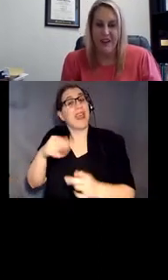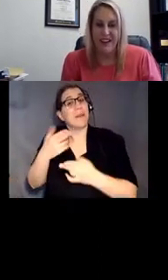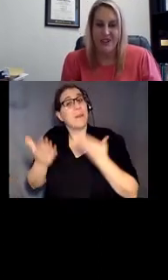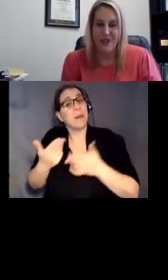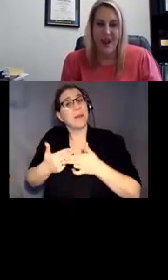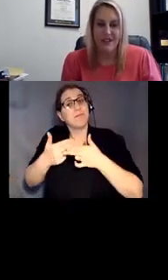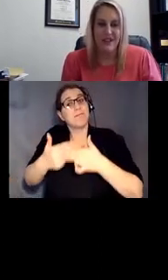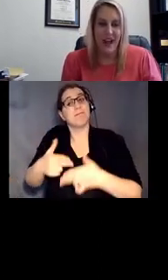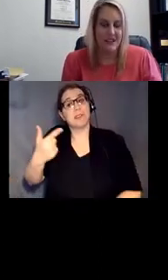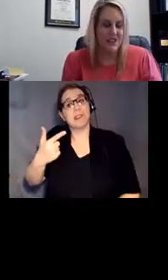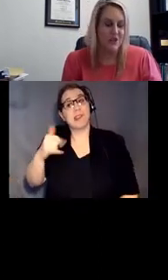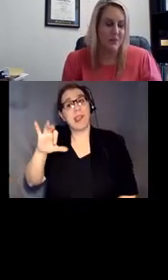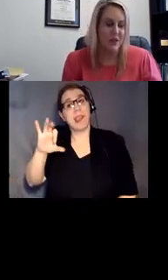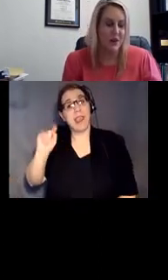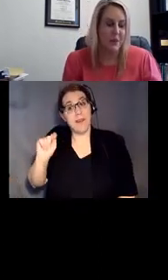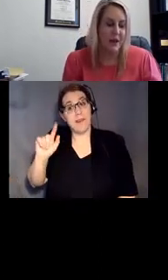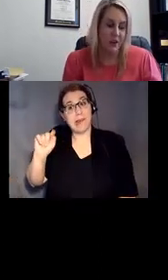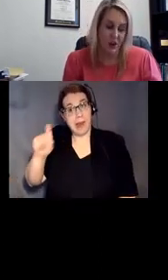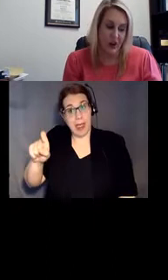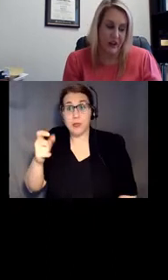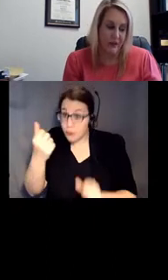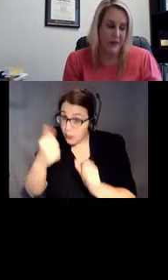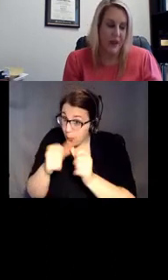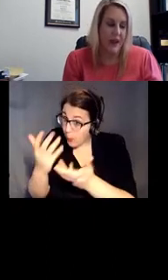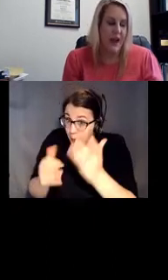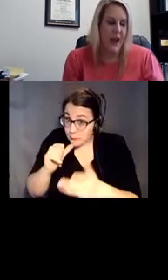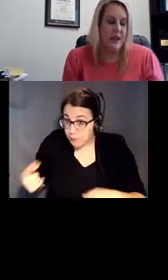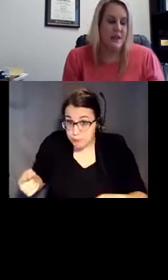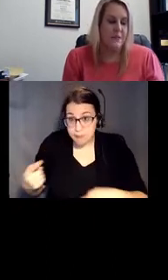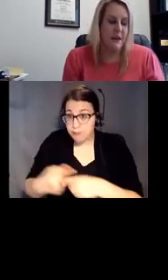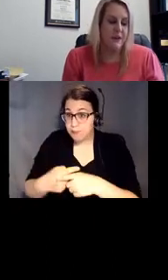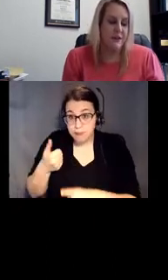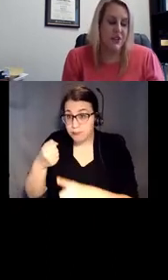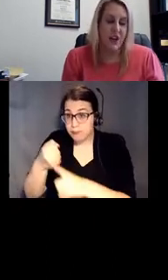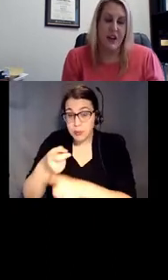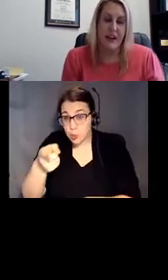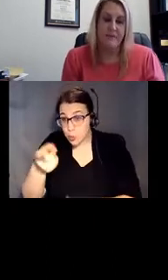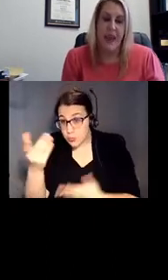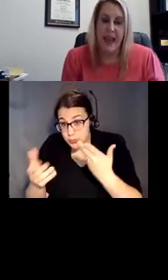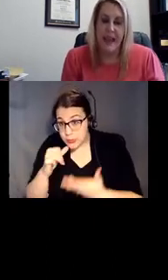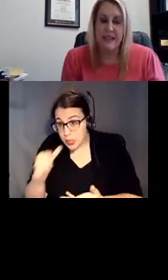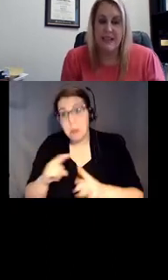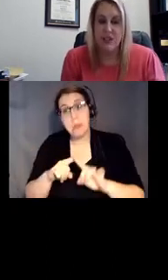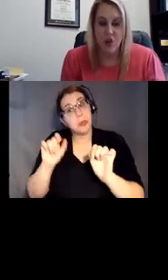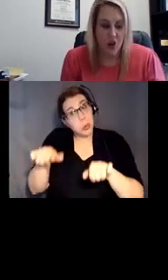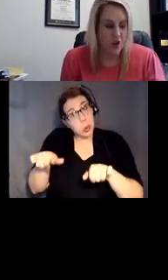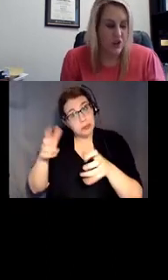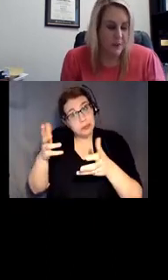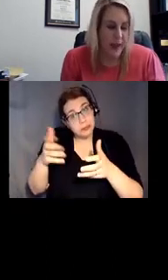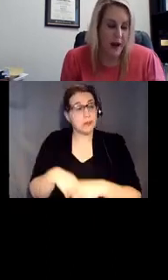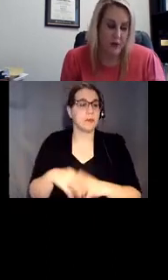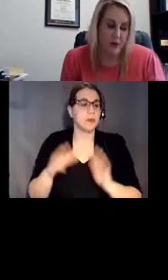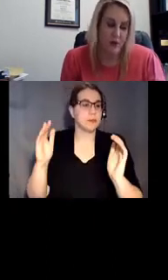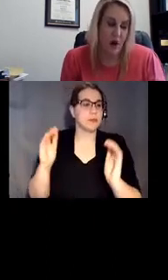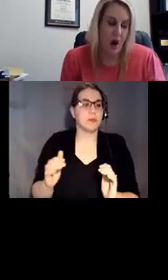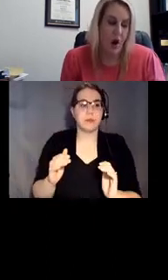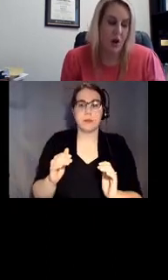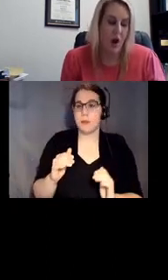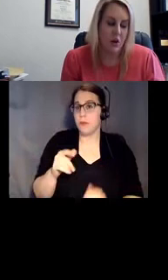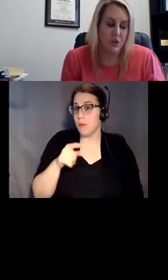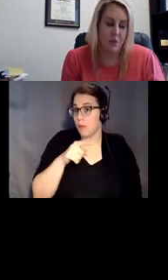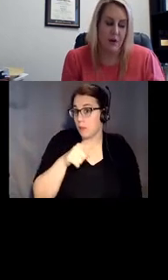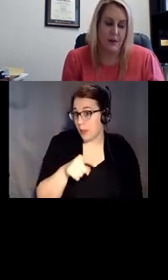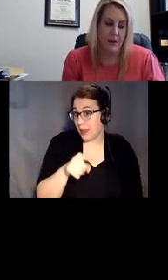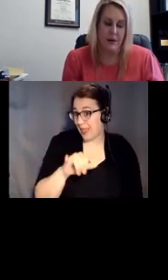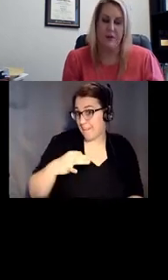not affect you as a contributor, but it could. The beneficiary and his or her spouse